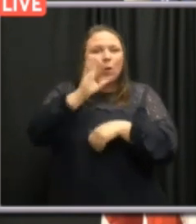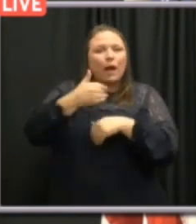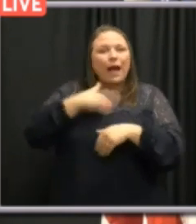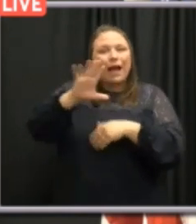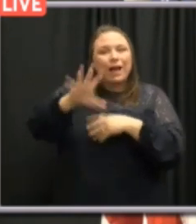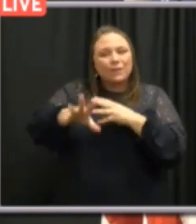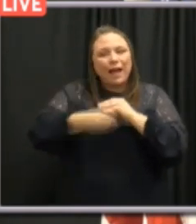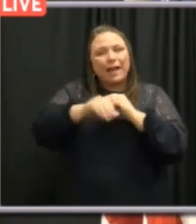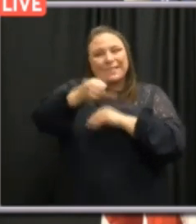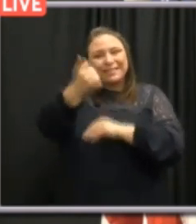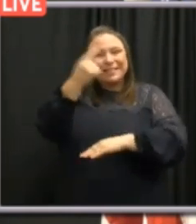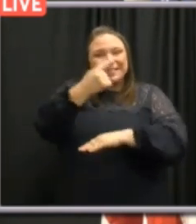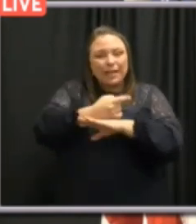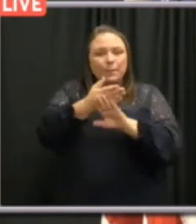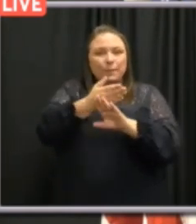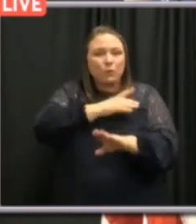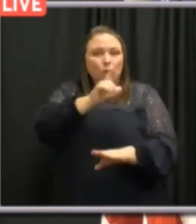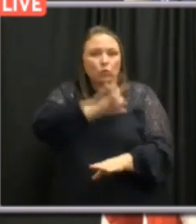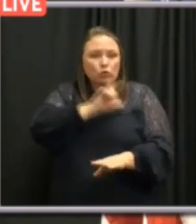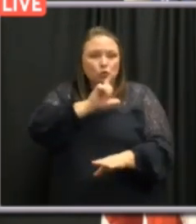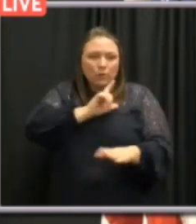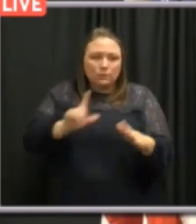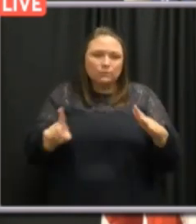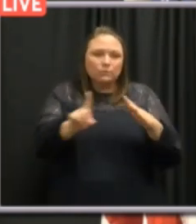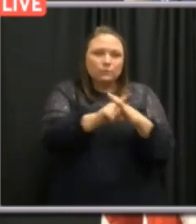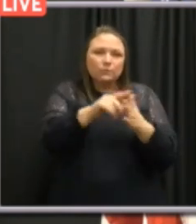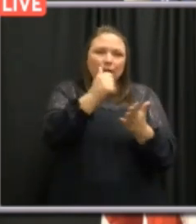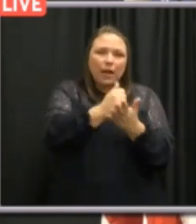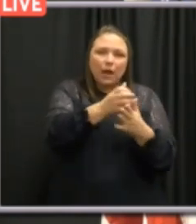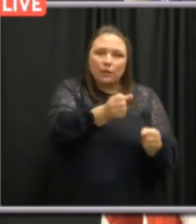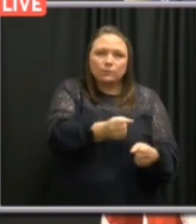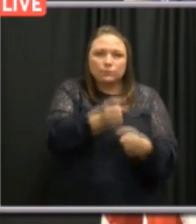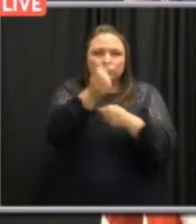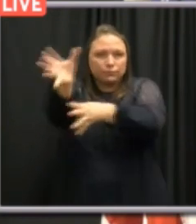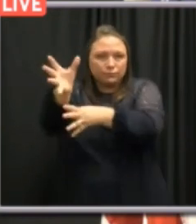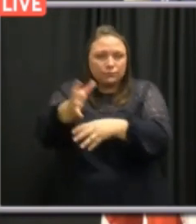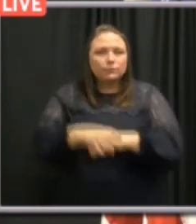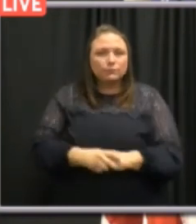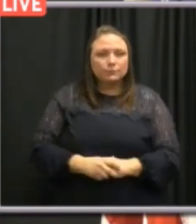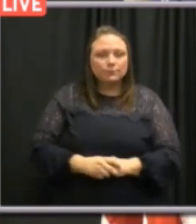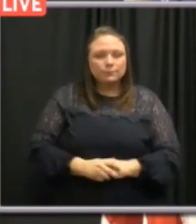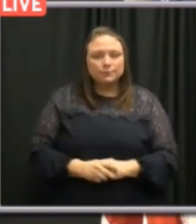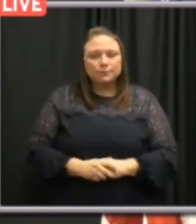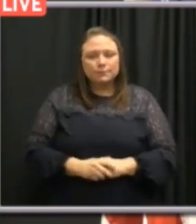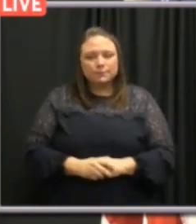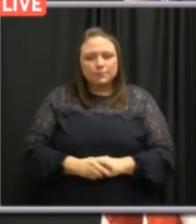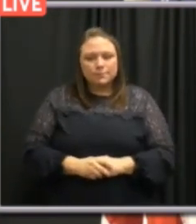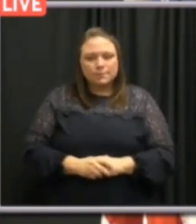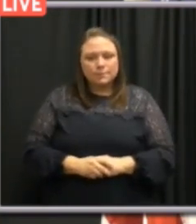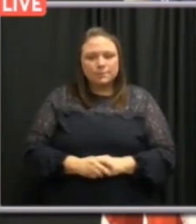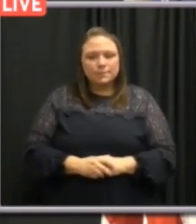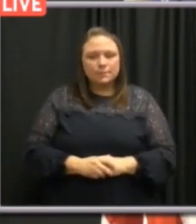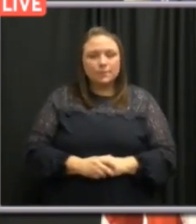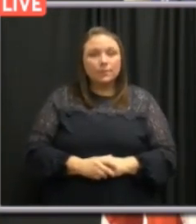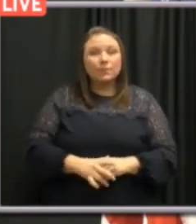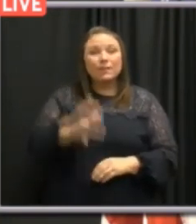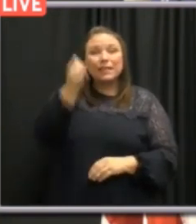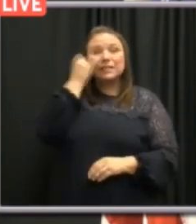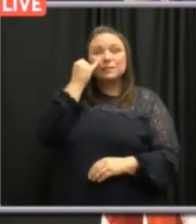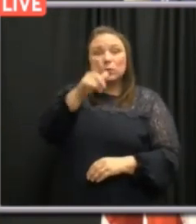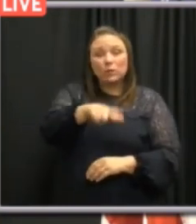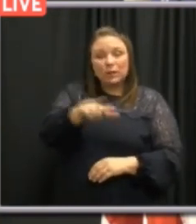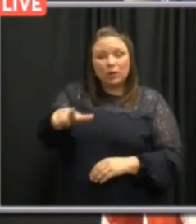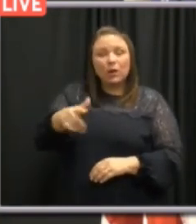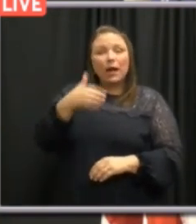sheriff's deputy will actually show up to physically remove you from your home or remove your belongings. If your landlord